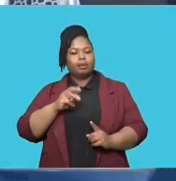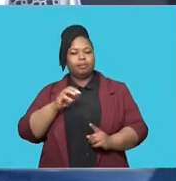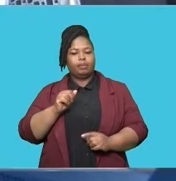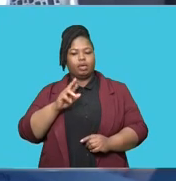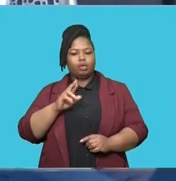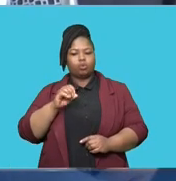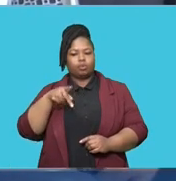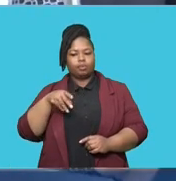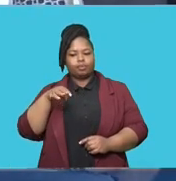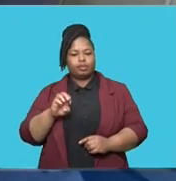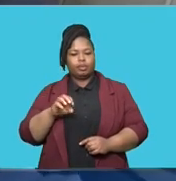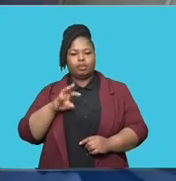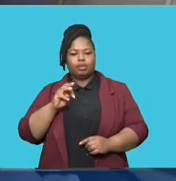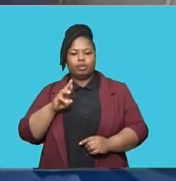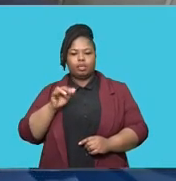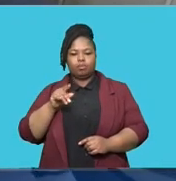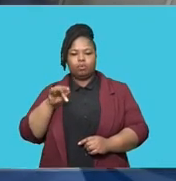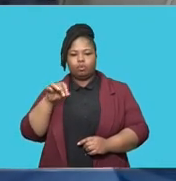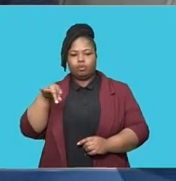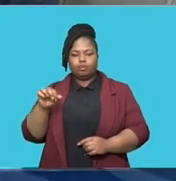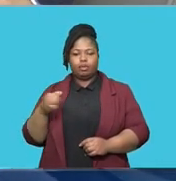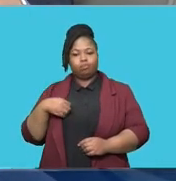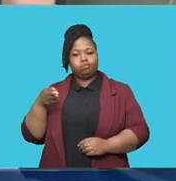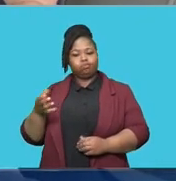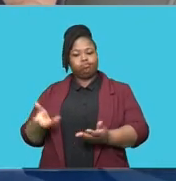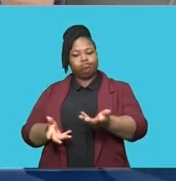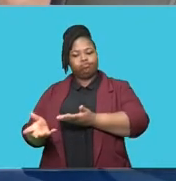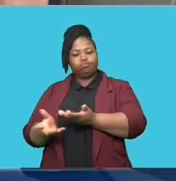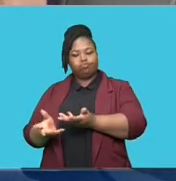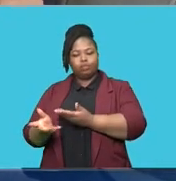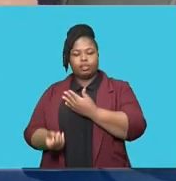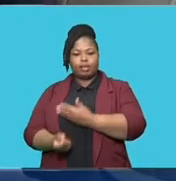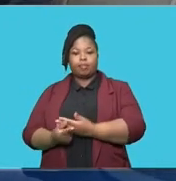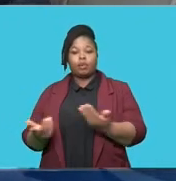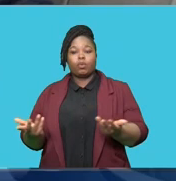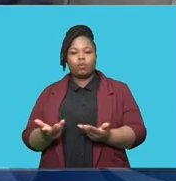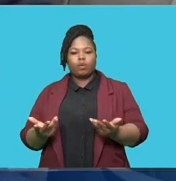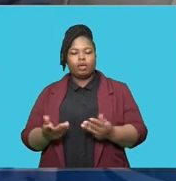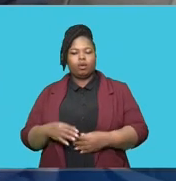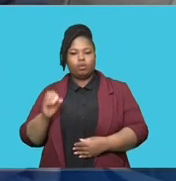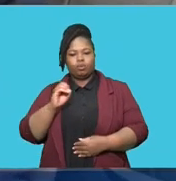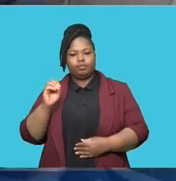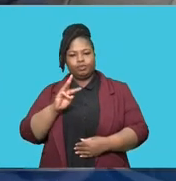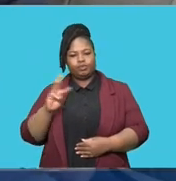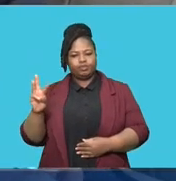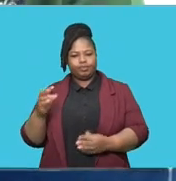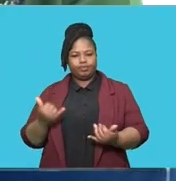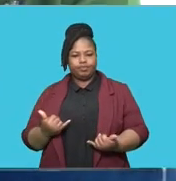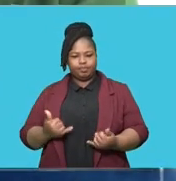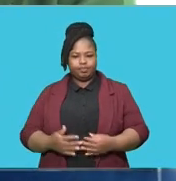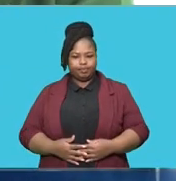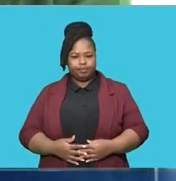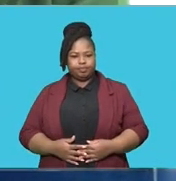Maropene Ramokgopa o nkile karolo temeng ya dipuisano e neng e tshwaretswe bohareng ba motsana wa Orlando West pejana ka